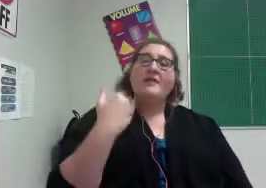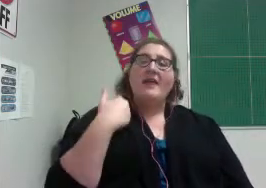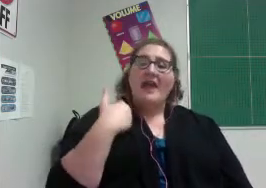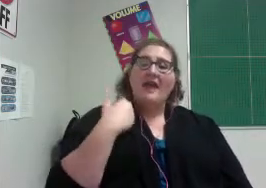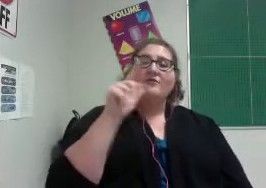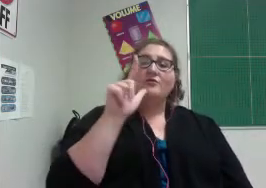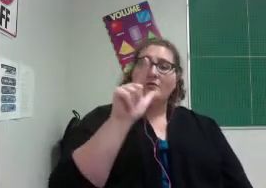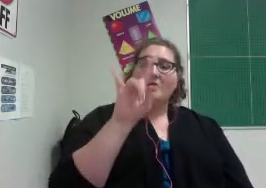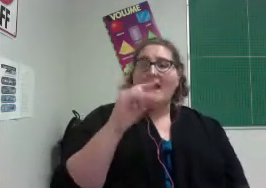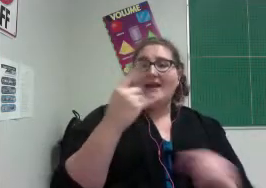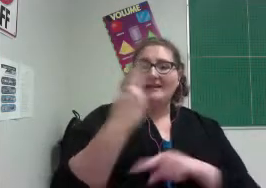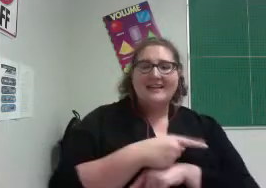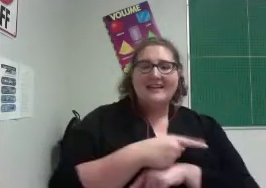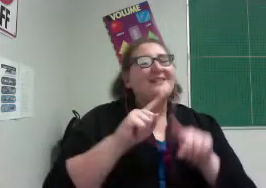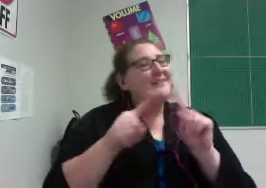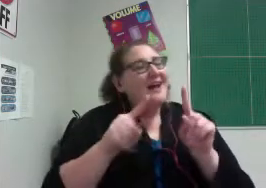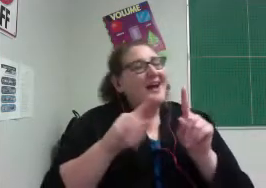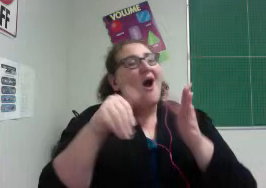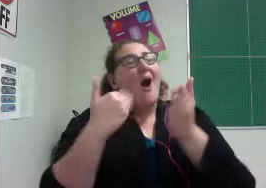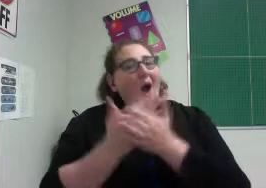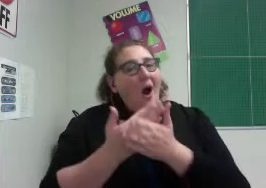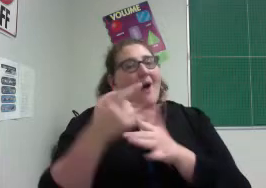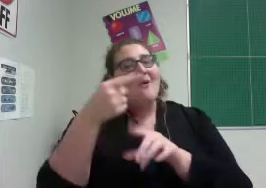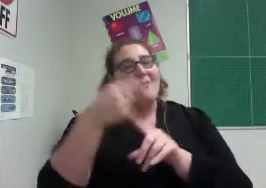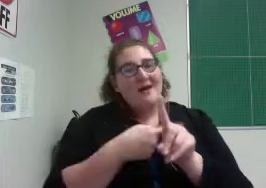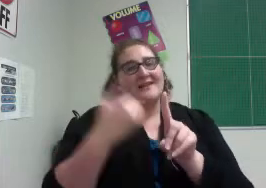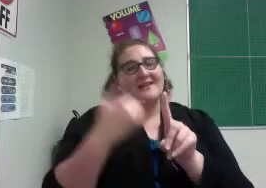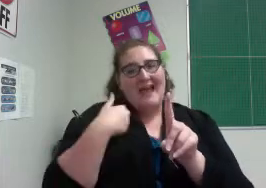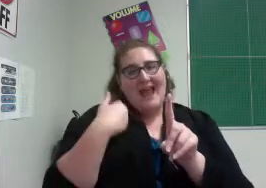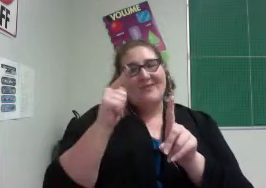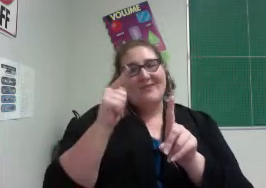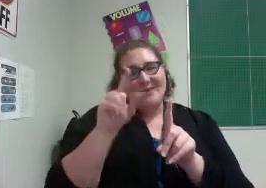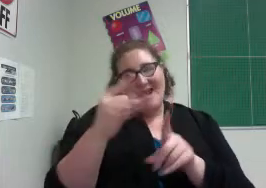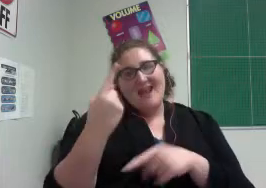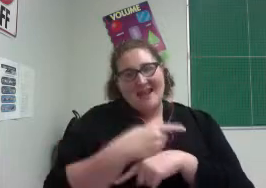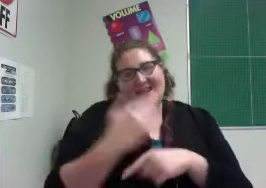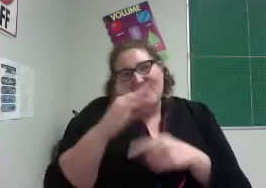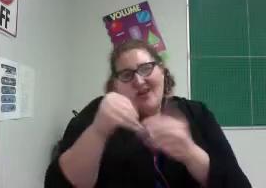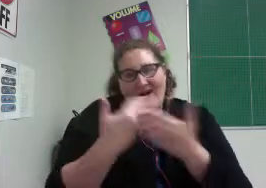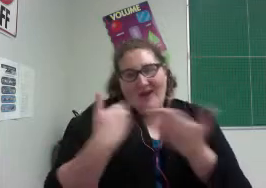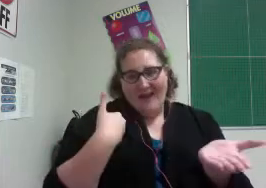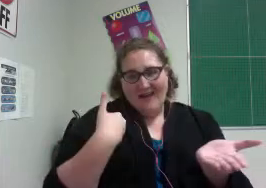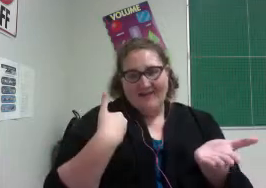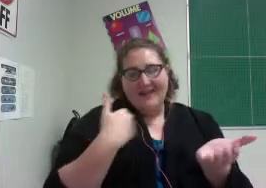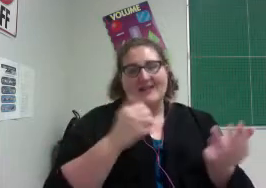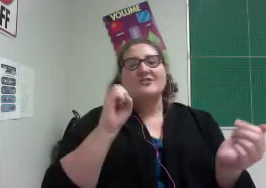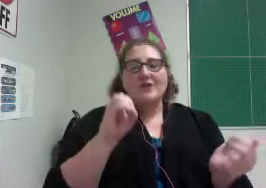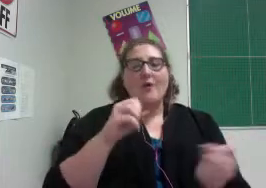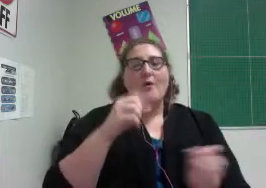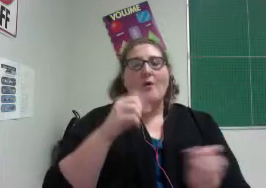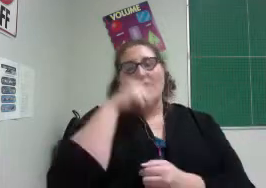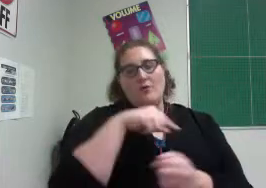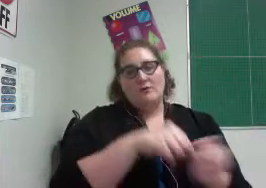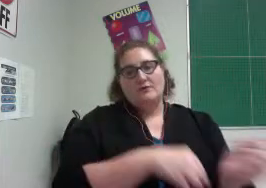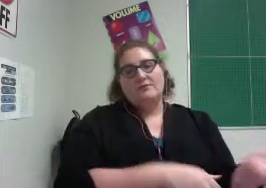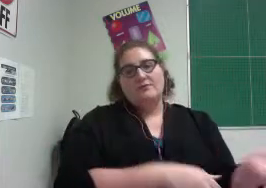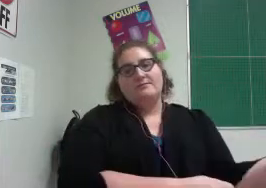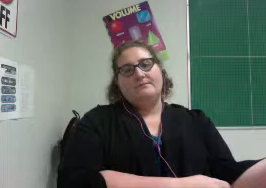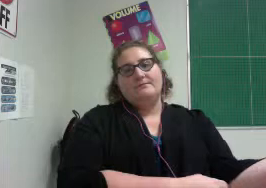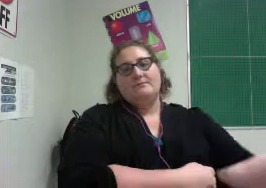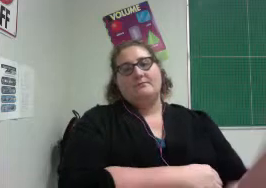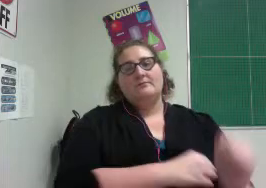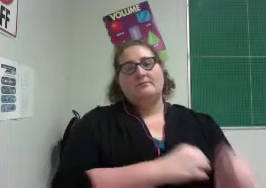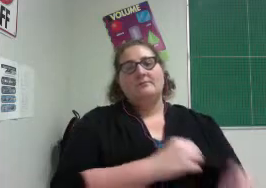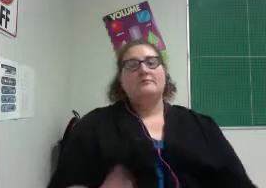month that could have 28 days. But do all months have at least 28 days? Yes. And so this is